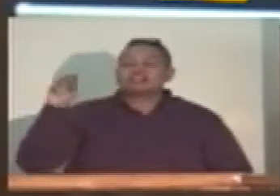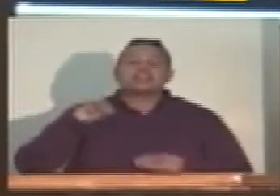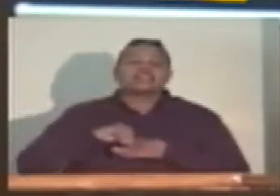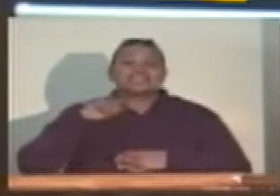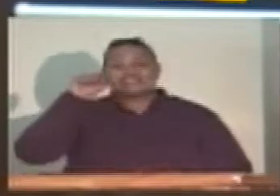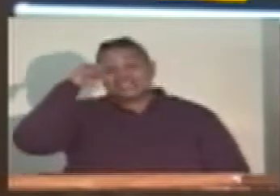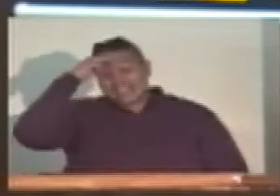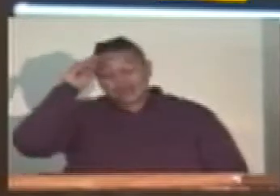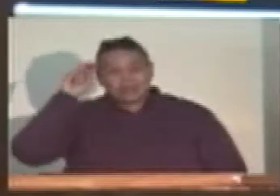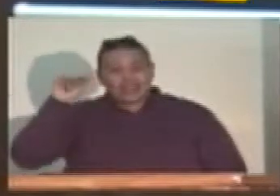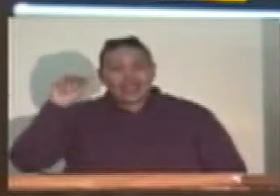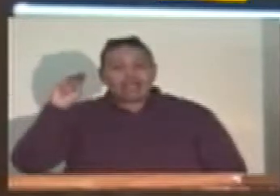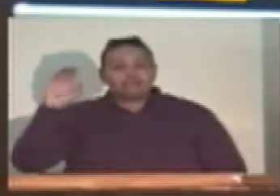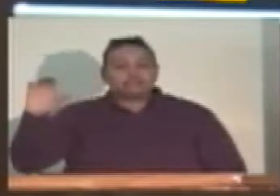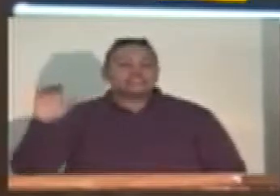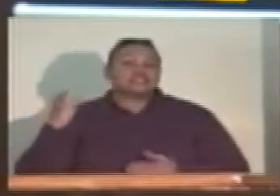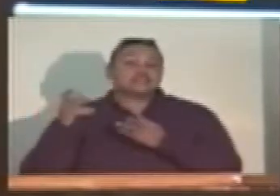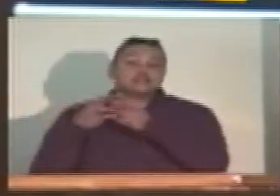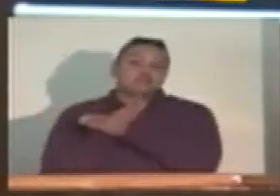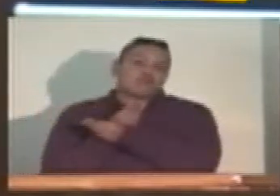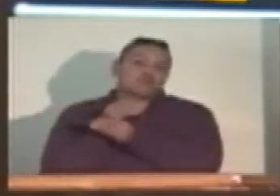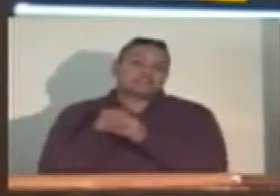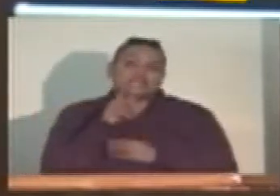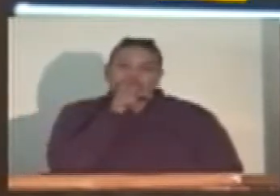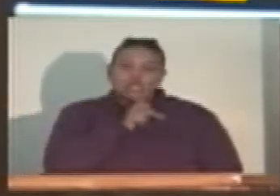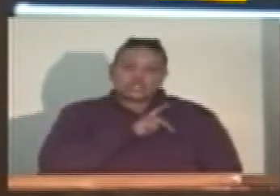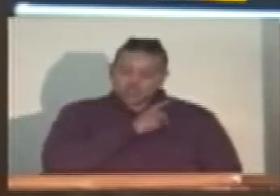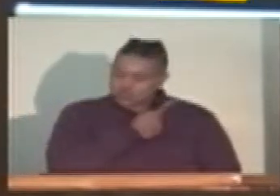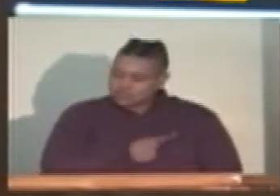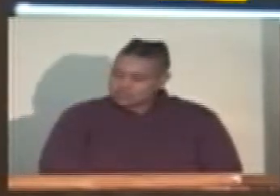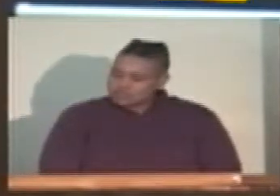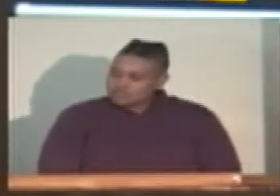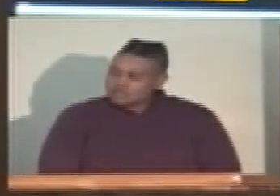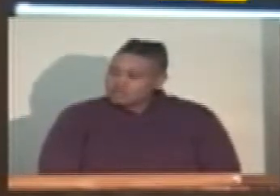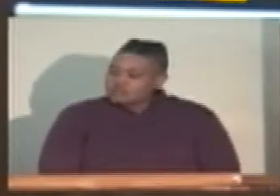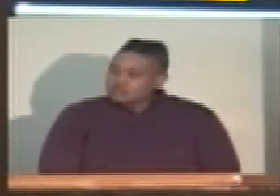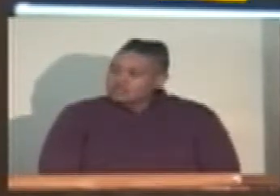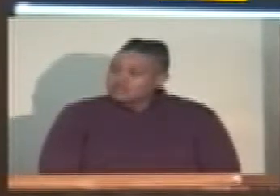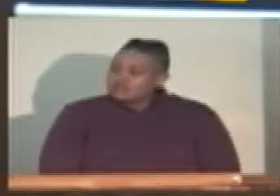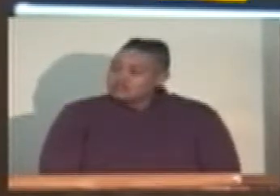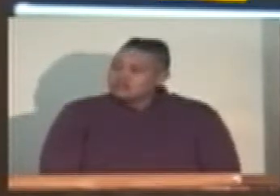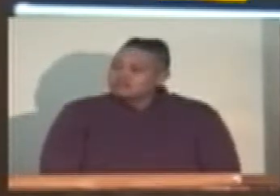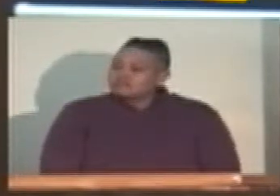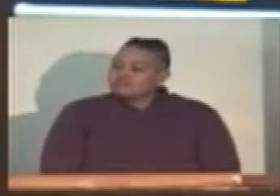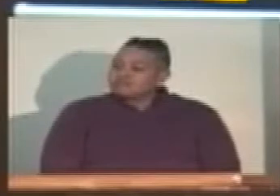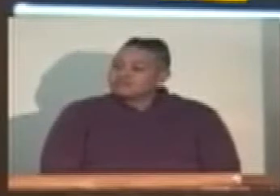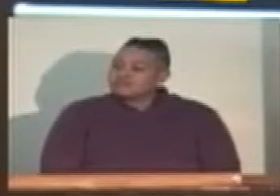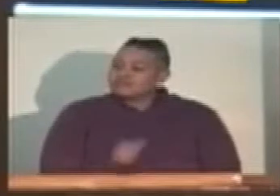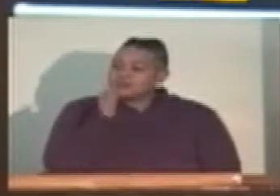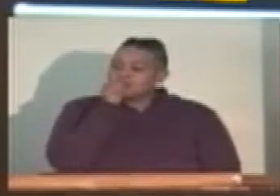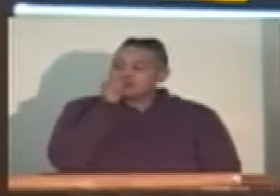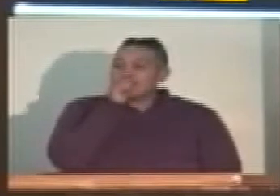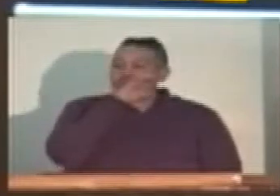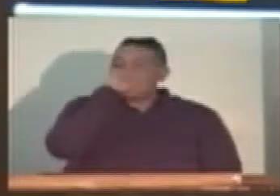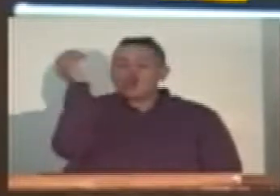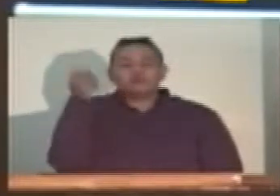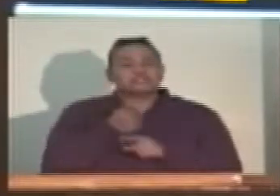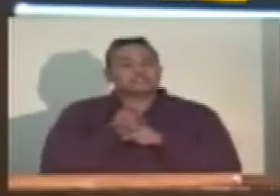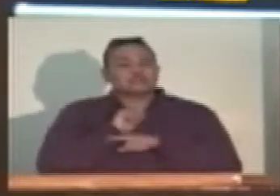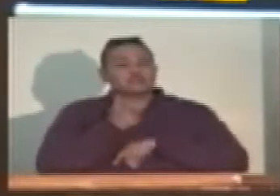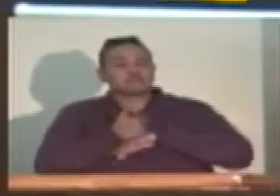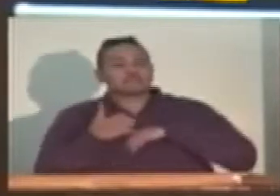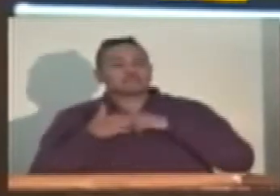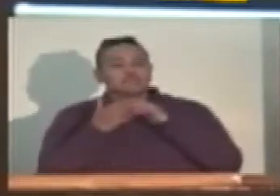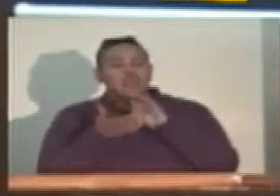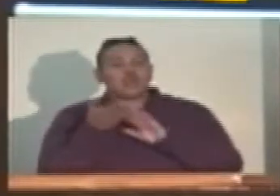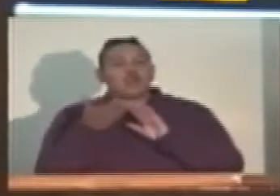the AMC complex in Kingston. Private companies would construct and operate